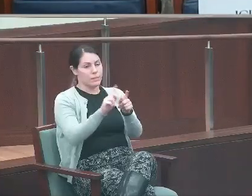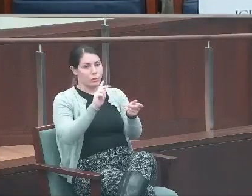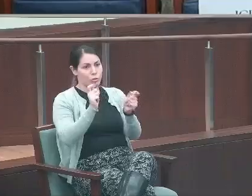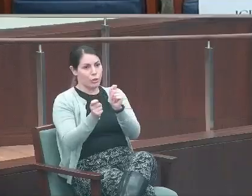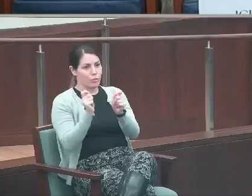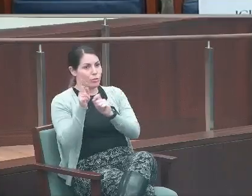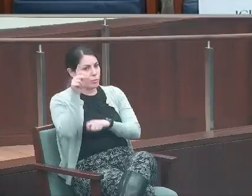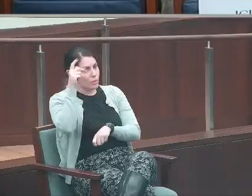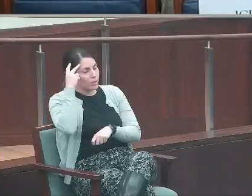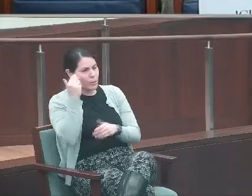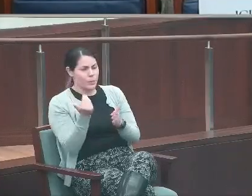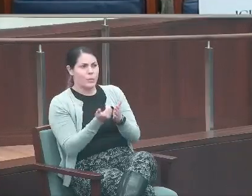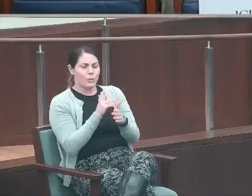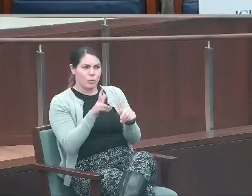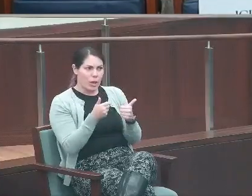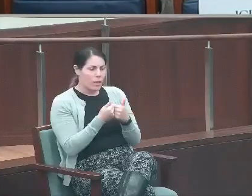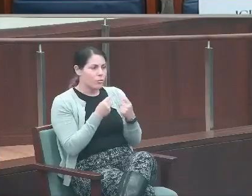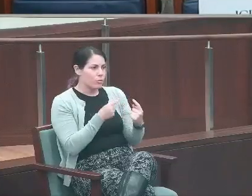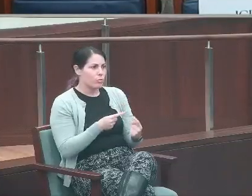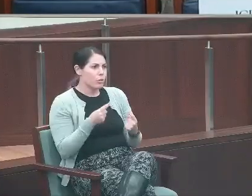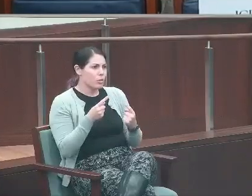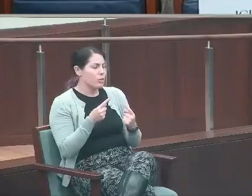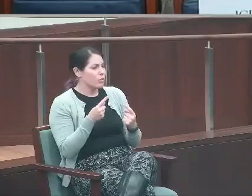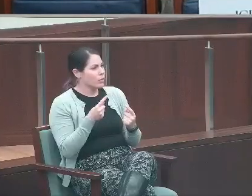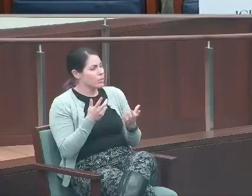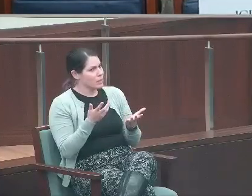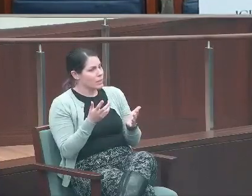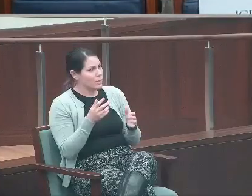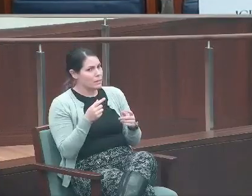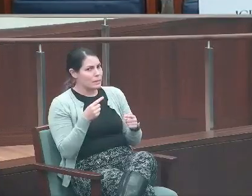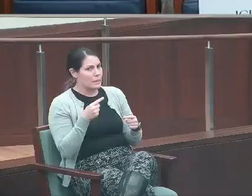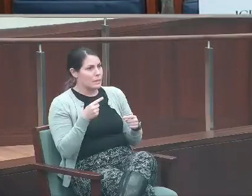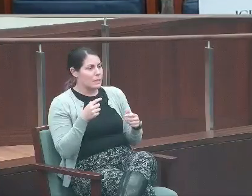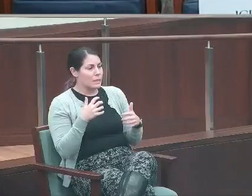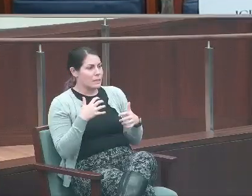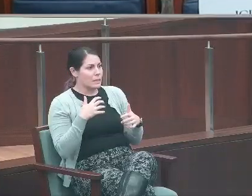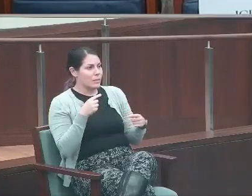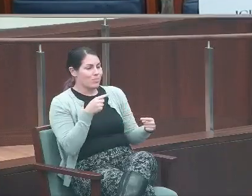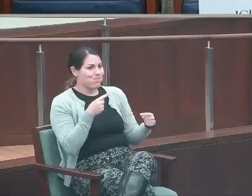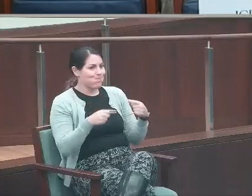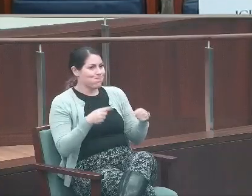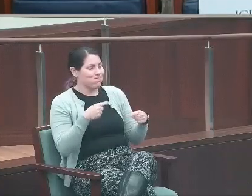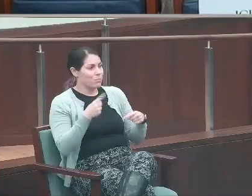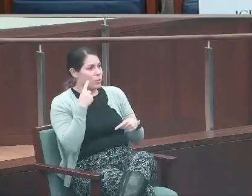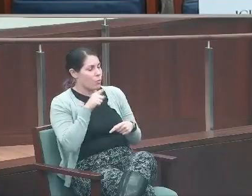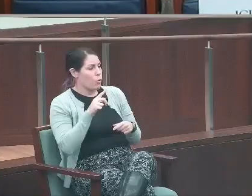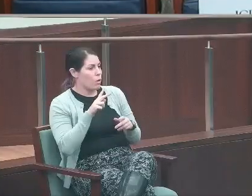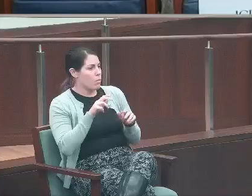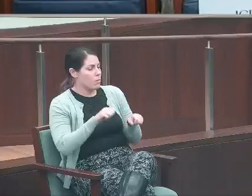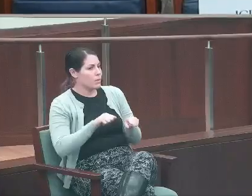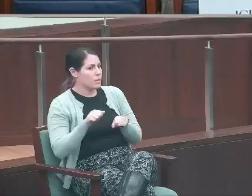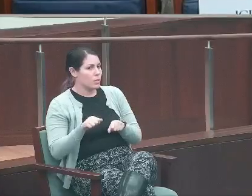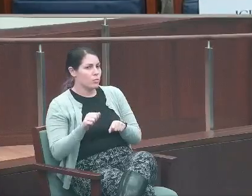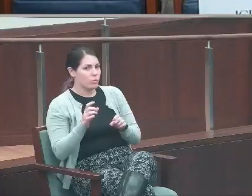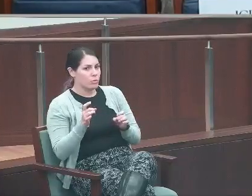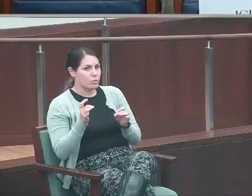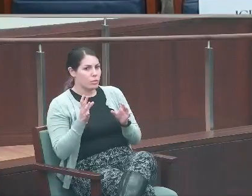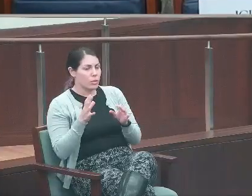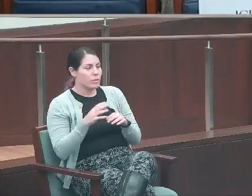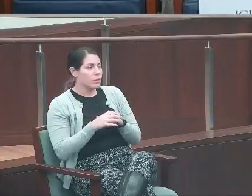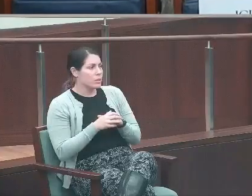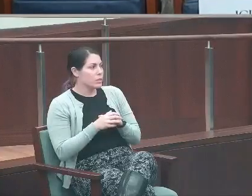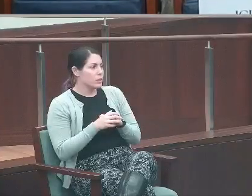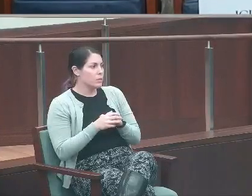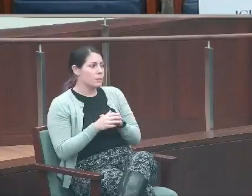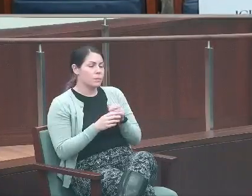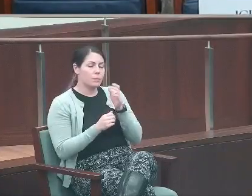legal challenges and the potential for a constitutional crisis, although there are many that would say that has already happened